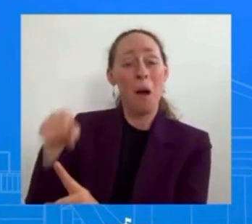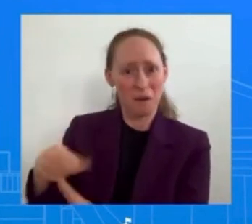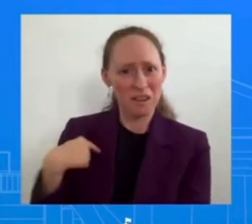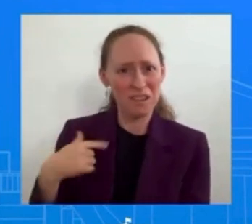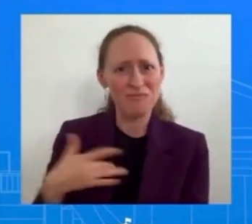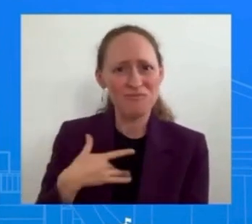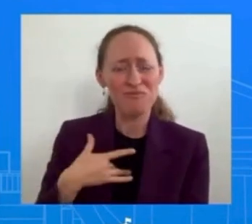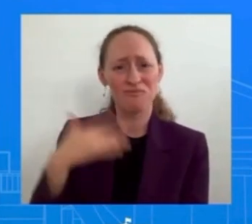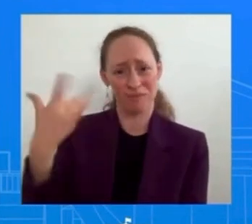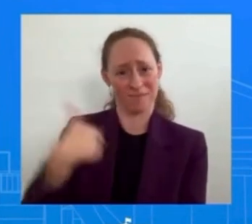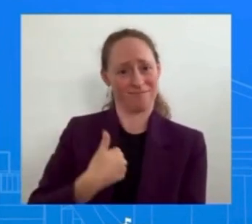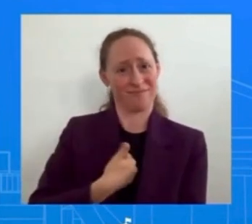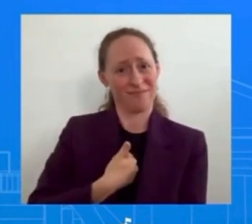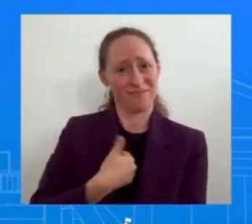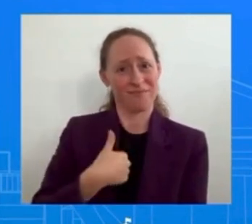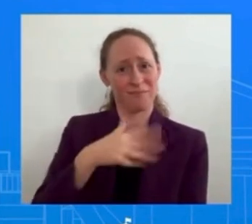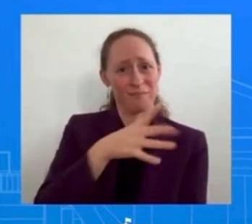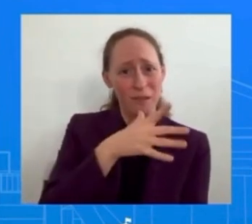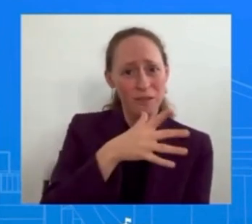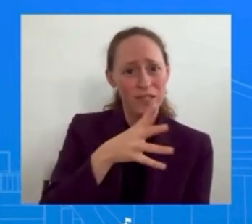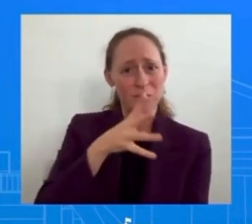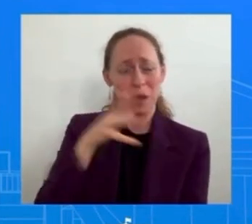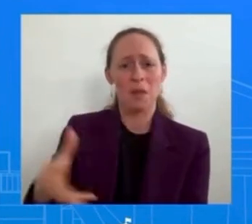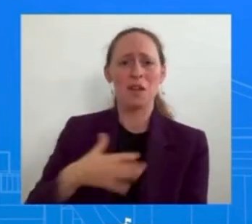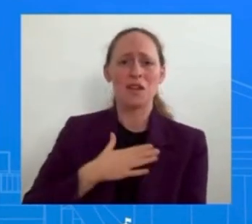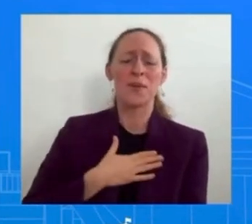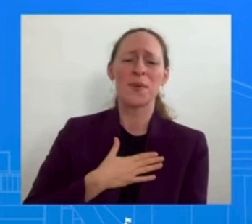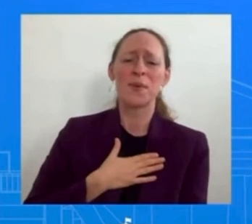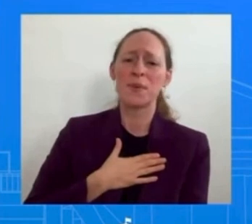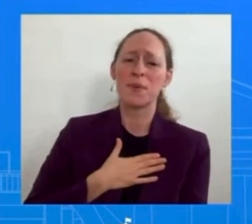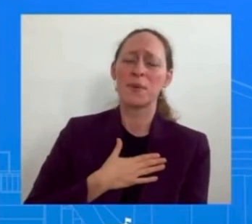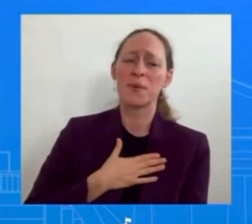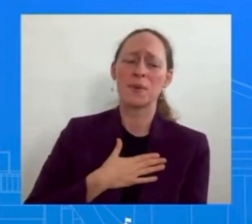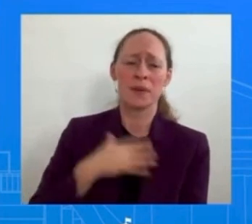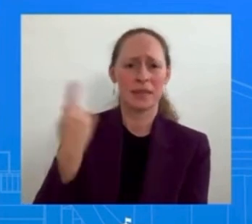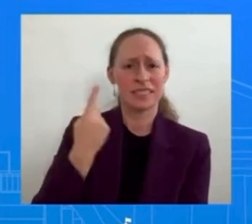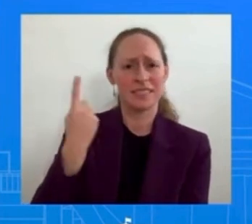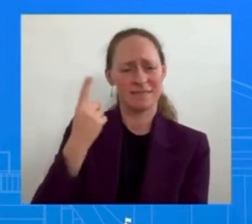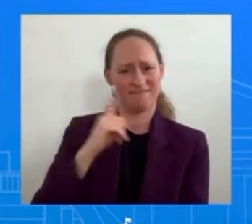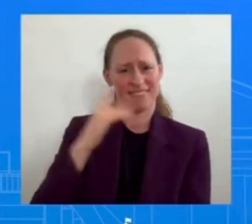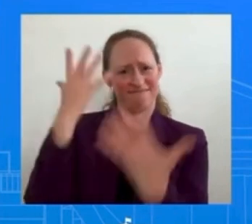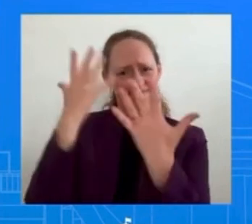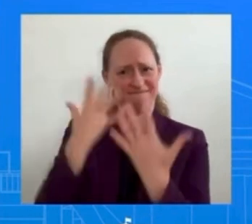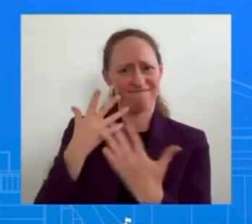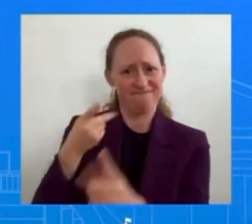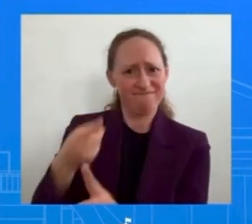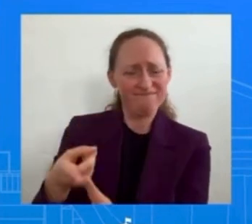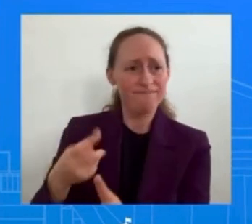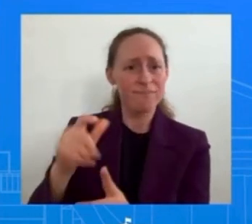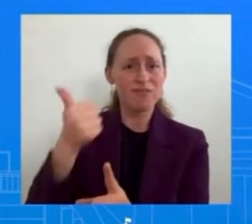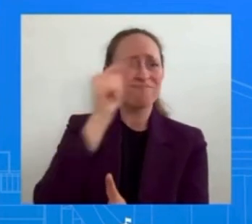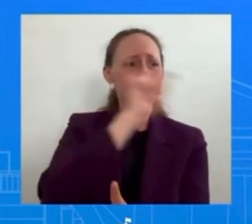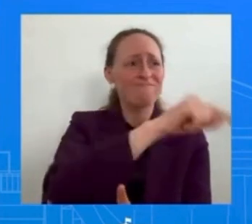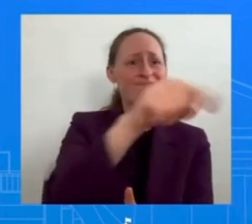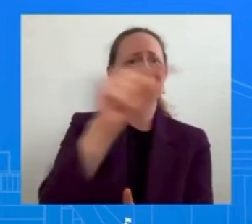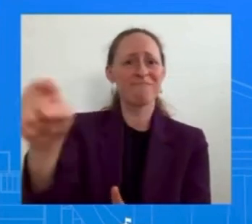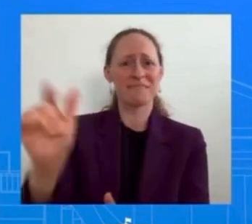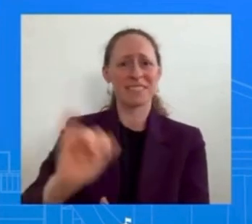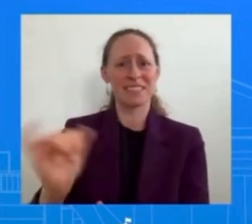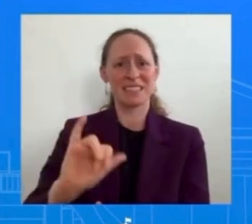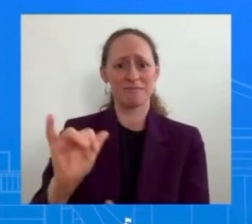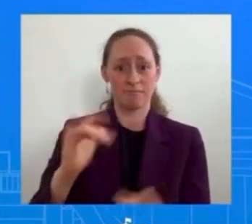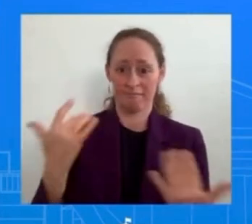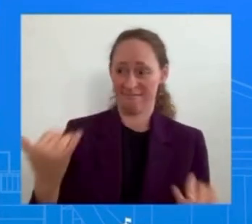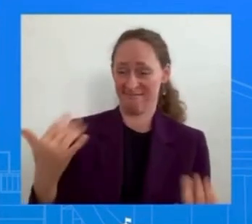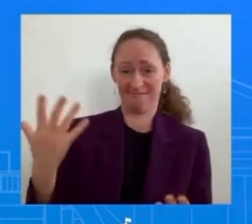breaks thinking about the tragedy that they have gone through and their road ahead. Children's Disaster Services has already deployed